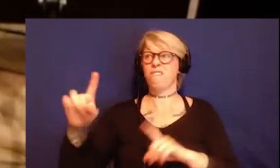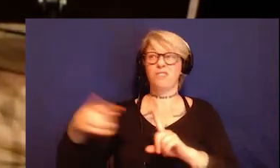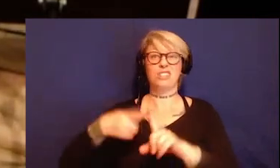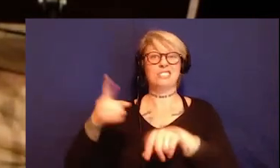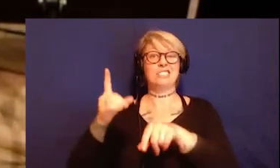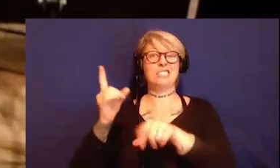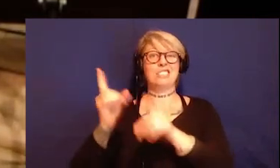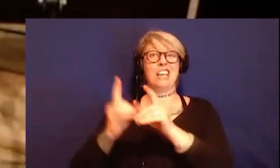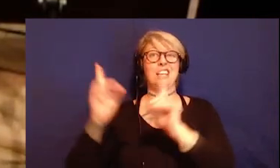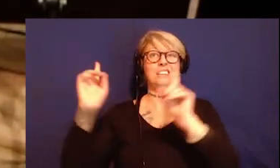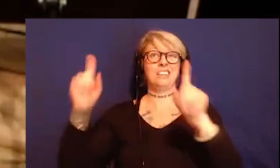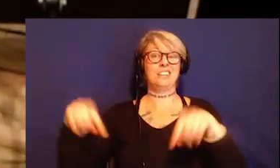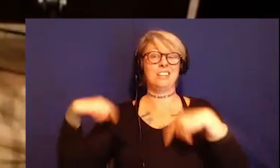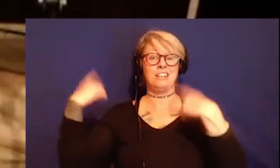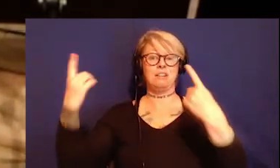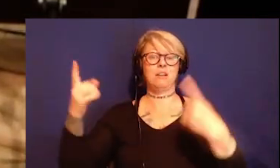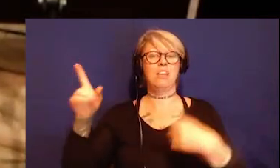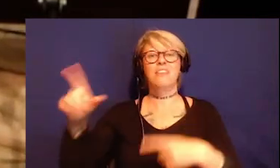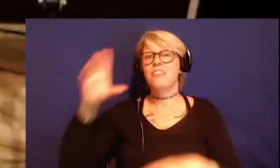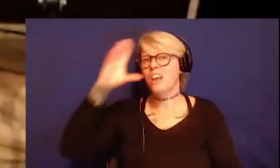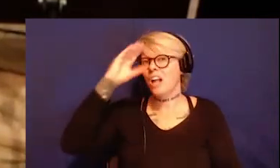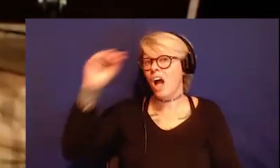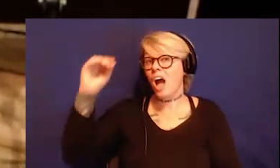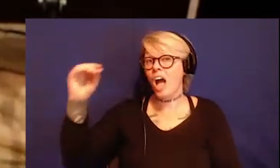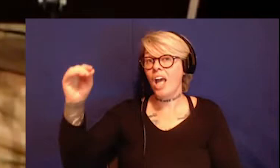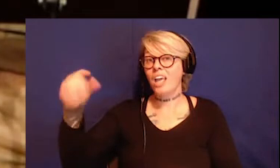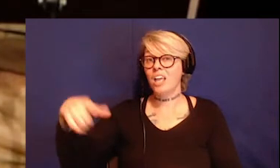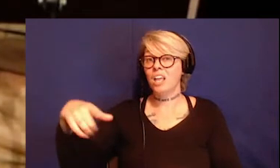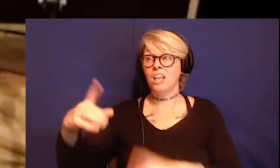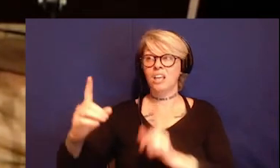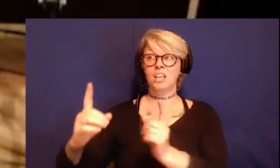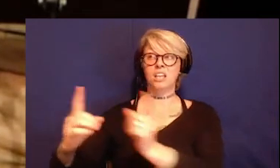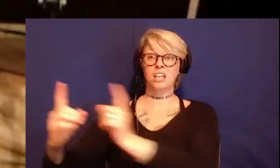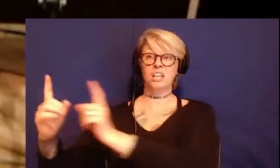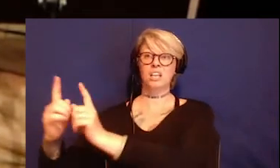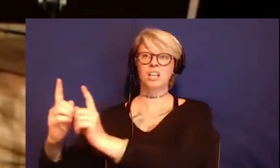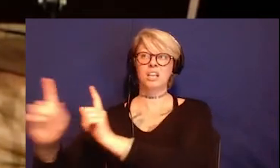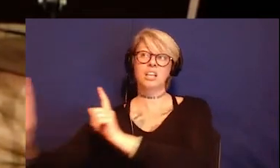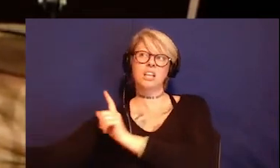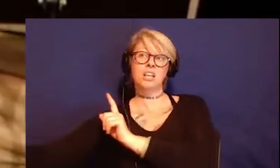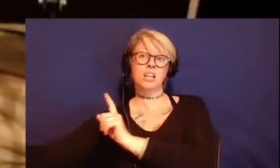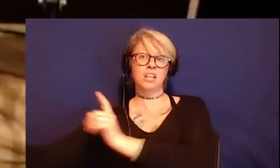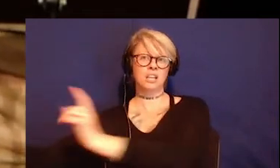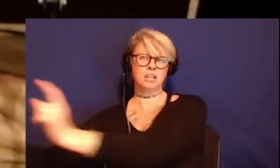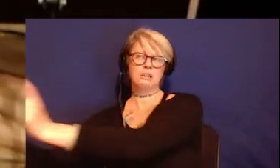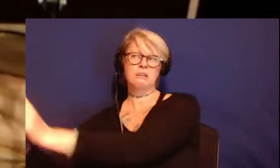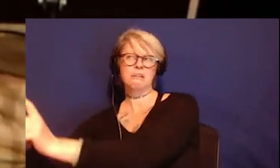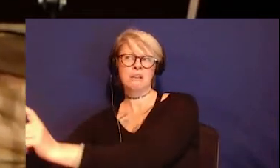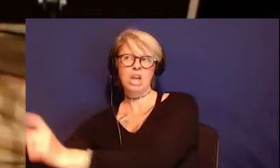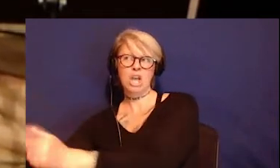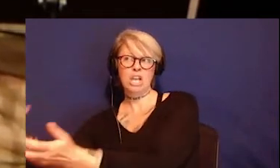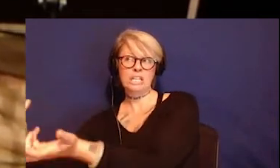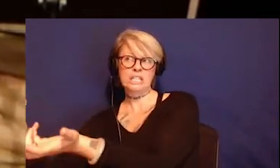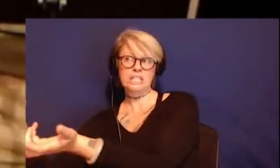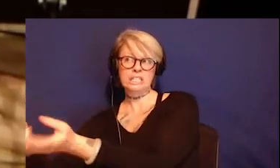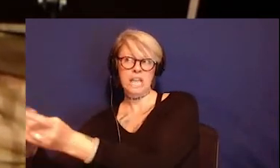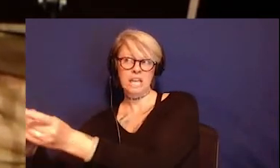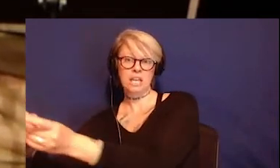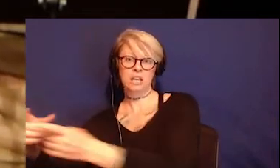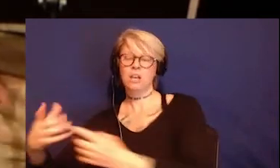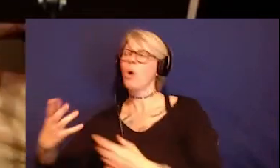guy took her aside and asked if we were dating. She said we're roommates. Does that answer your question?